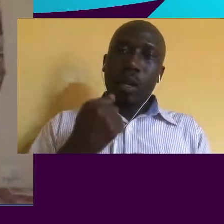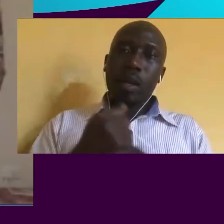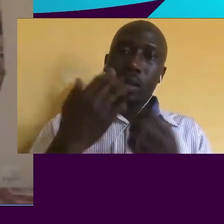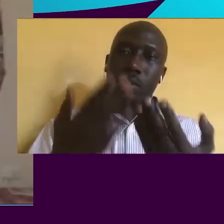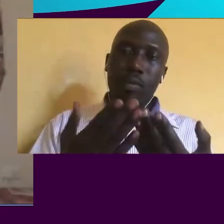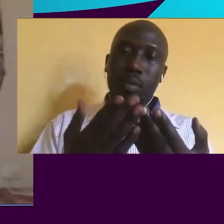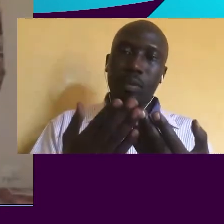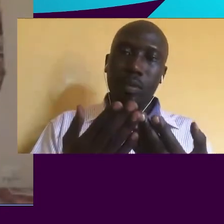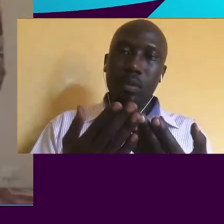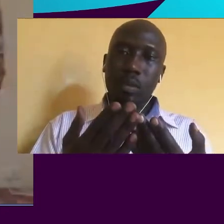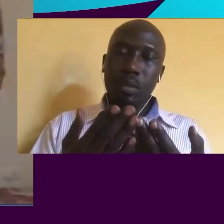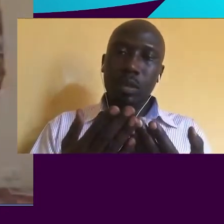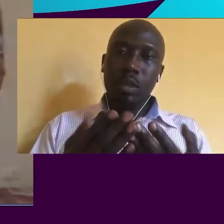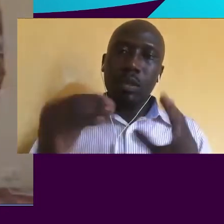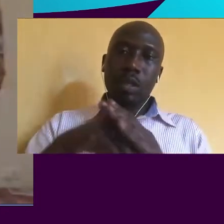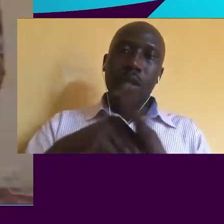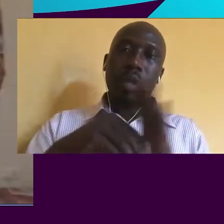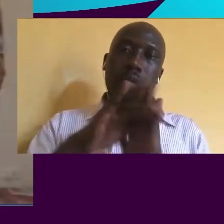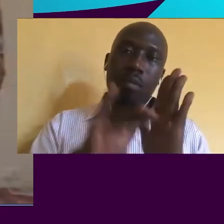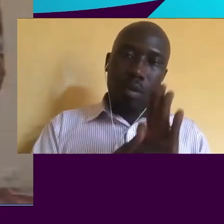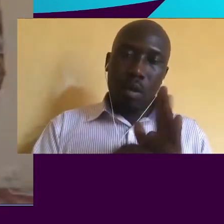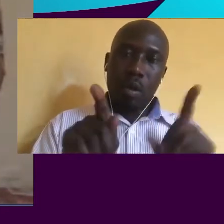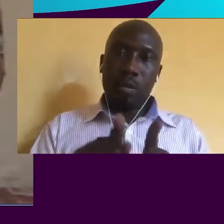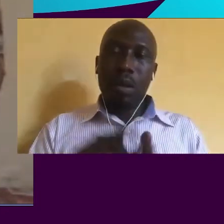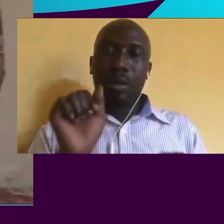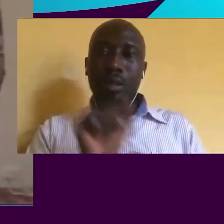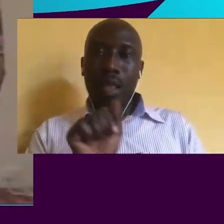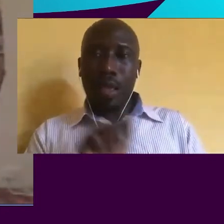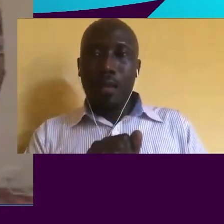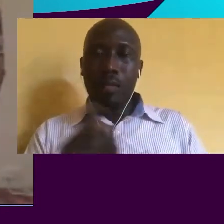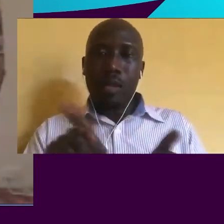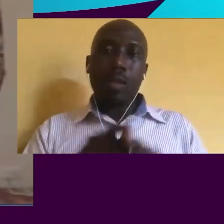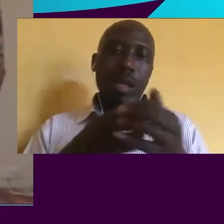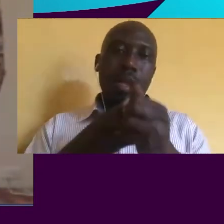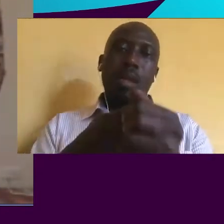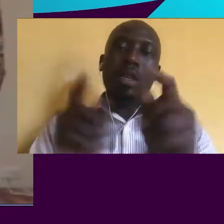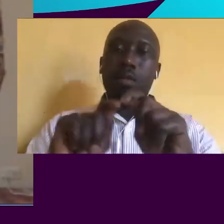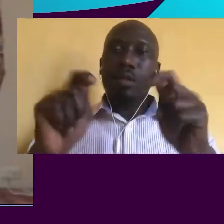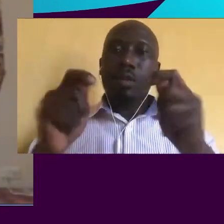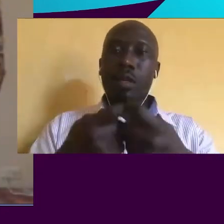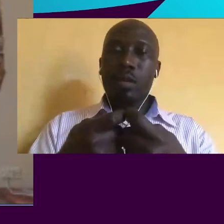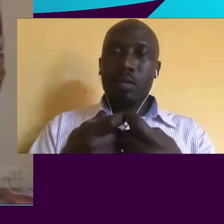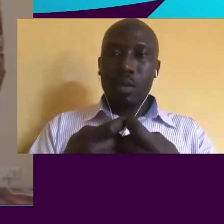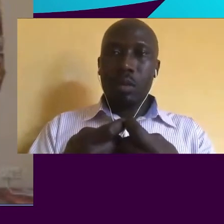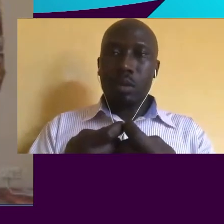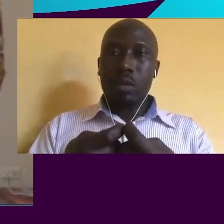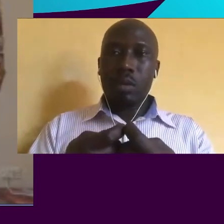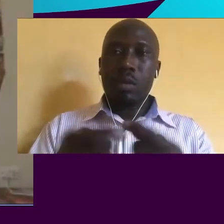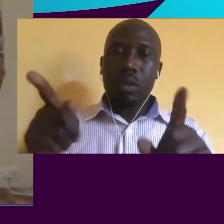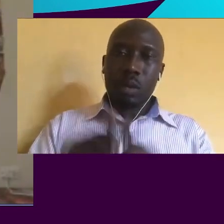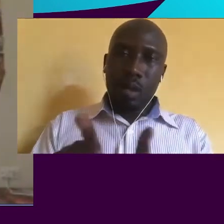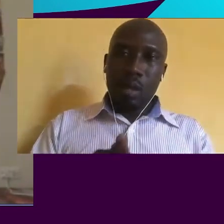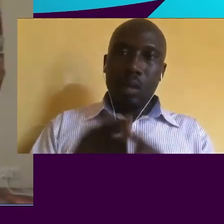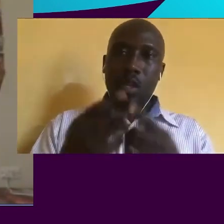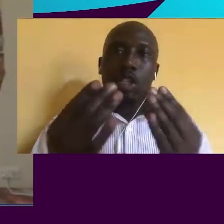in our programs and on our staffs and on our leadership teams. So in this training, we